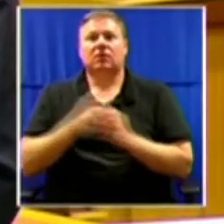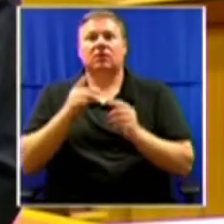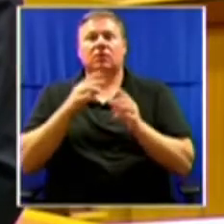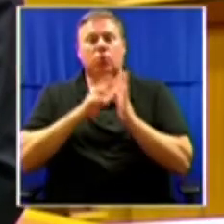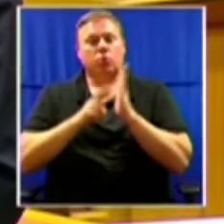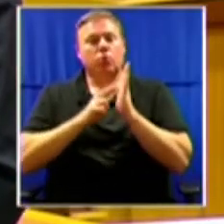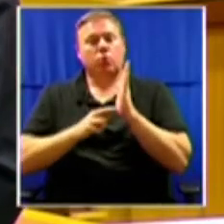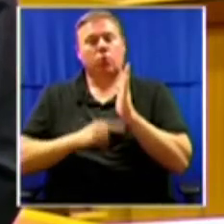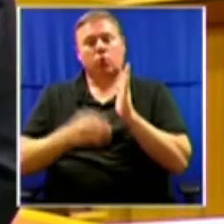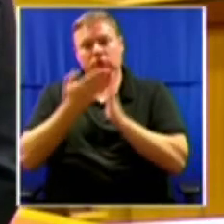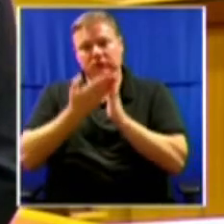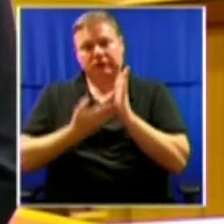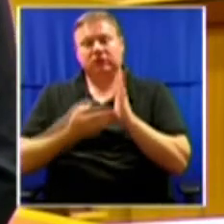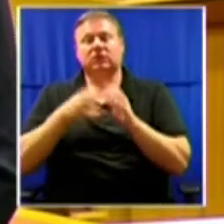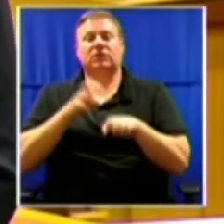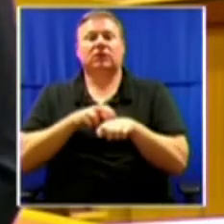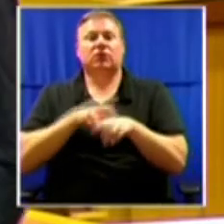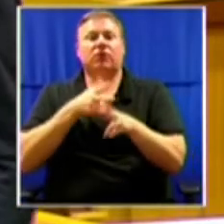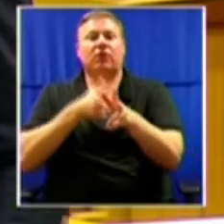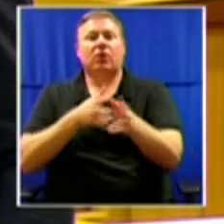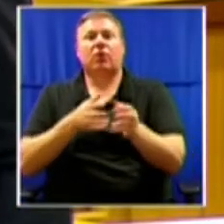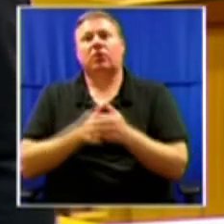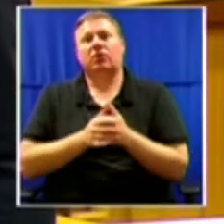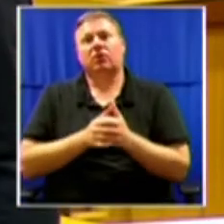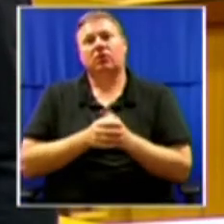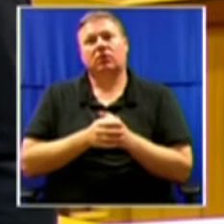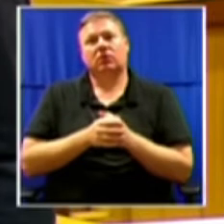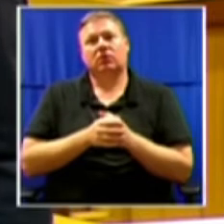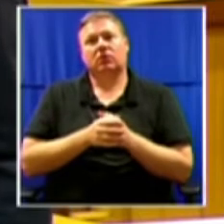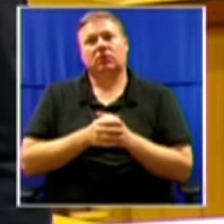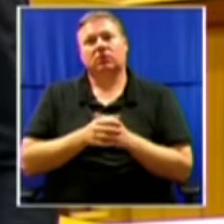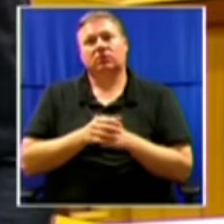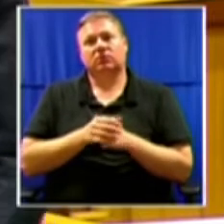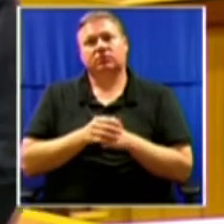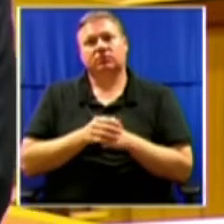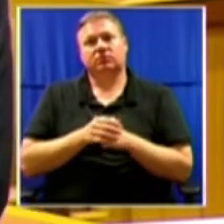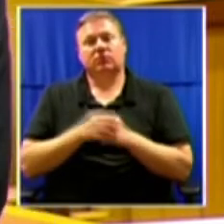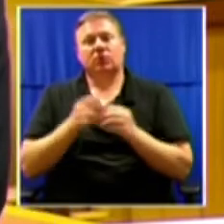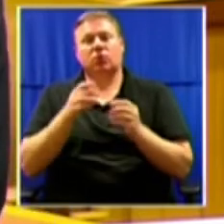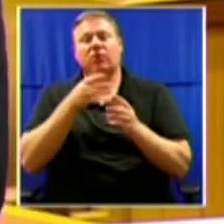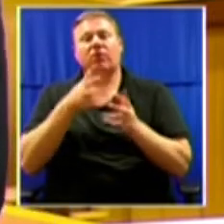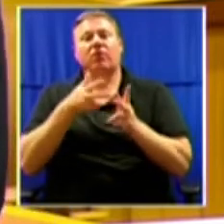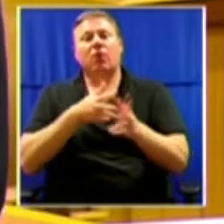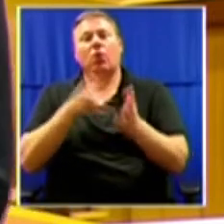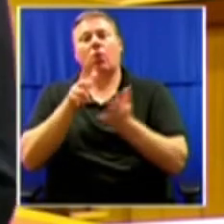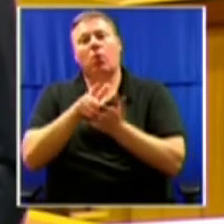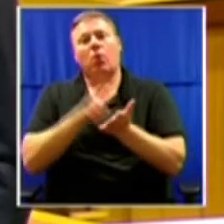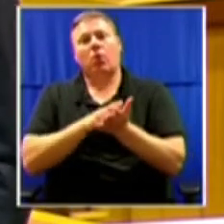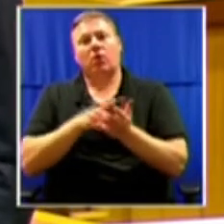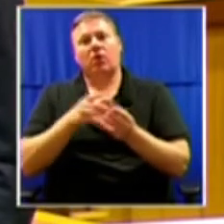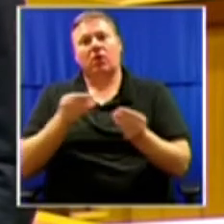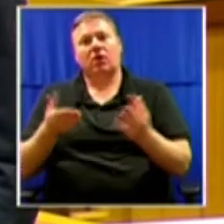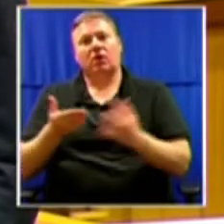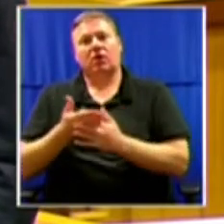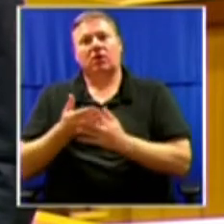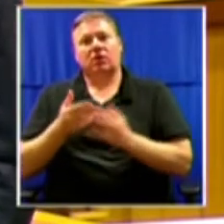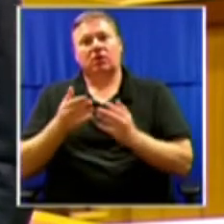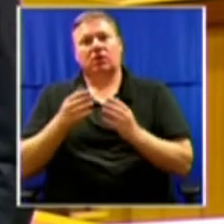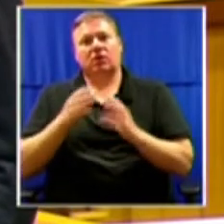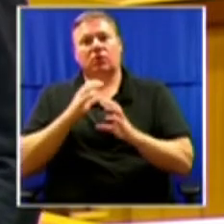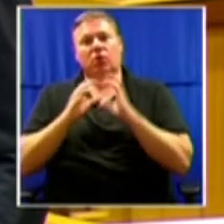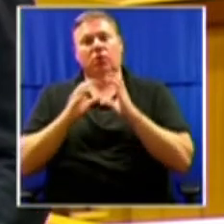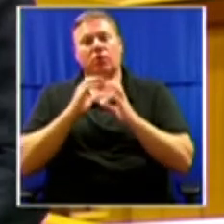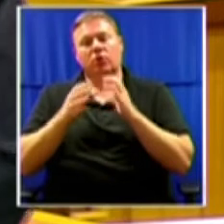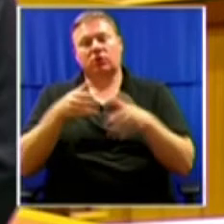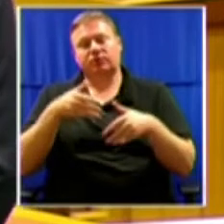have to comply with and various issues of compliance in terms of the law and interceptions of telecommunications,